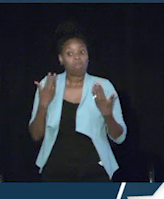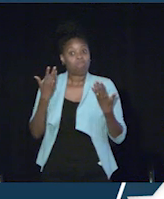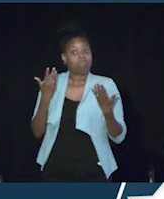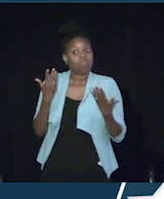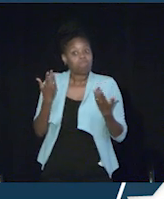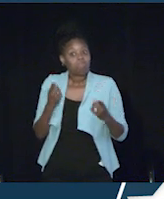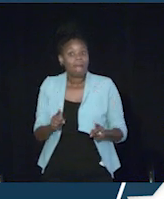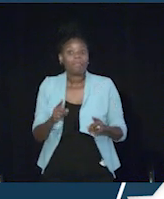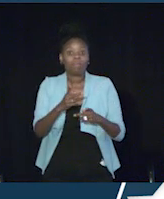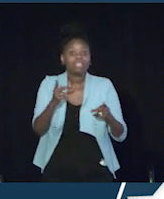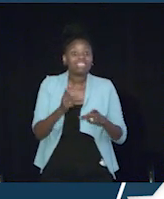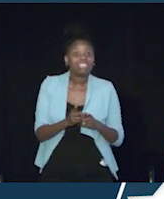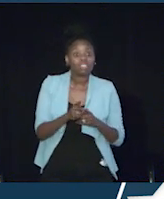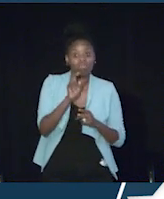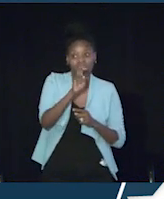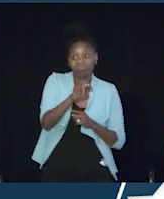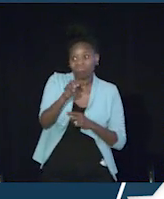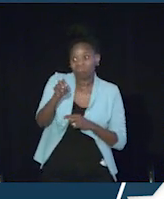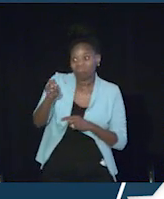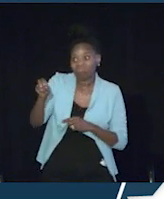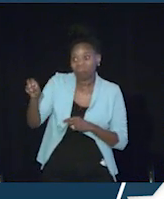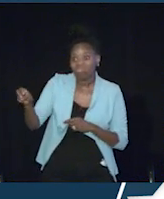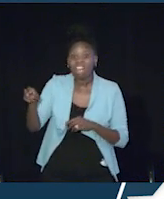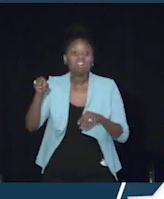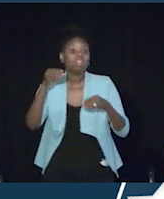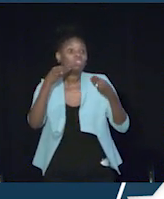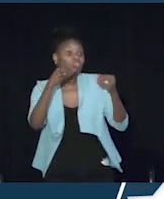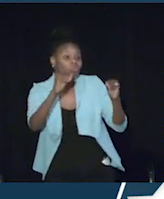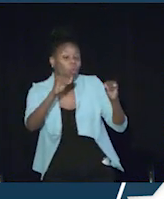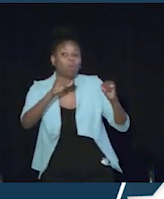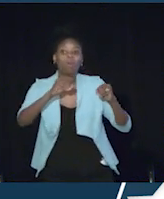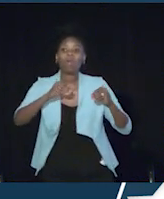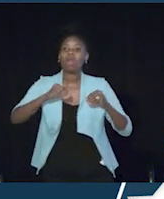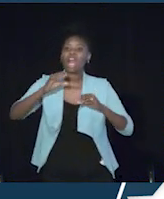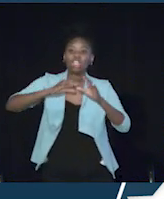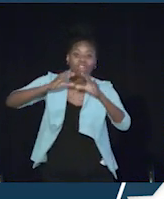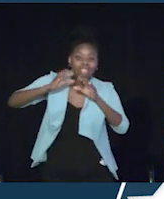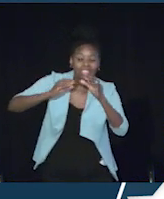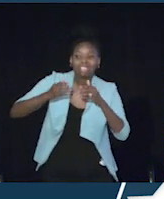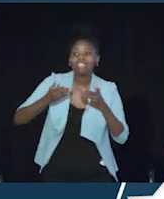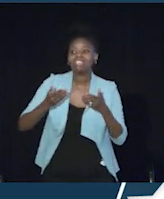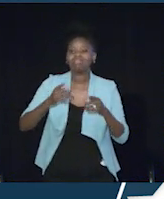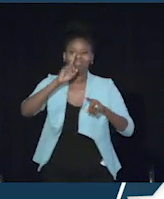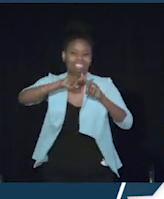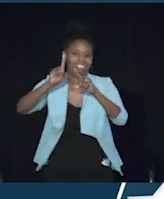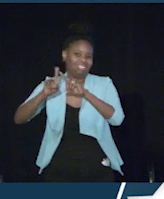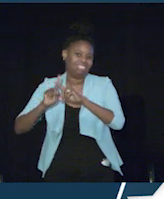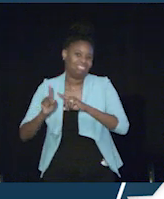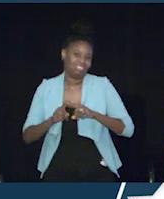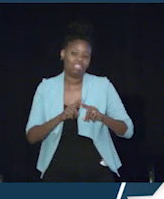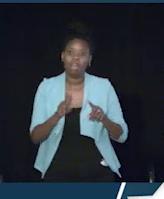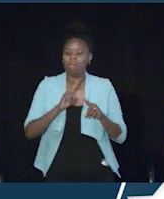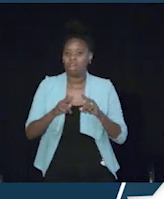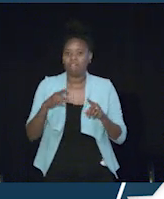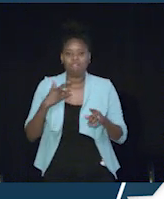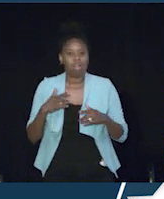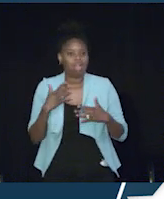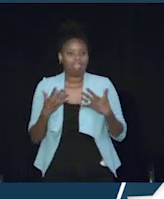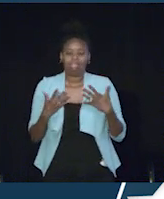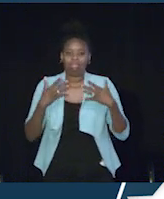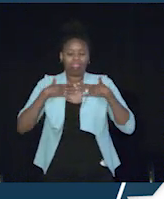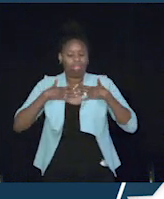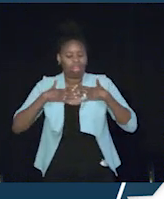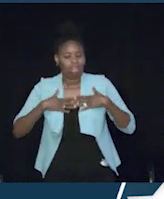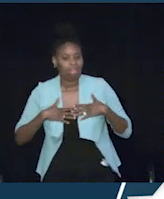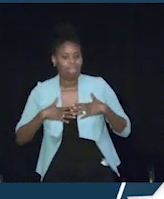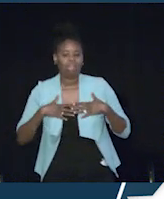bounced around to a lot of different jobs, retail, construction, variety of different things, but was really experiencing some